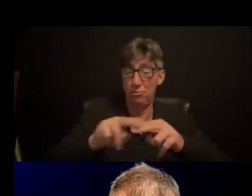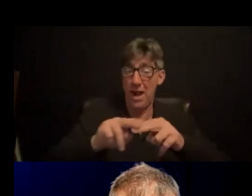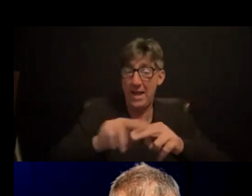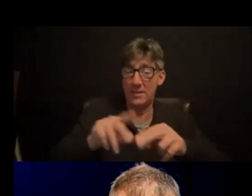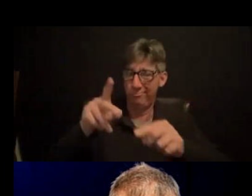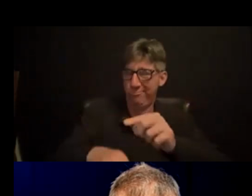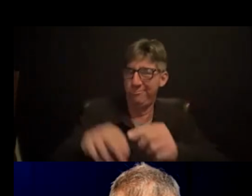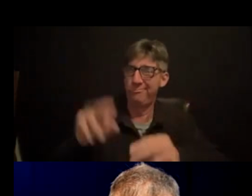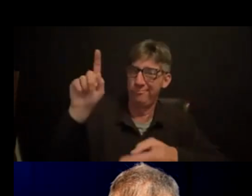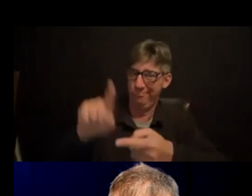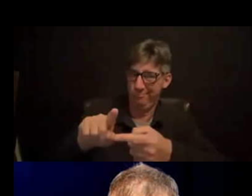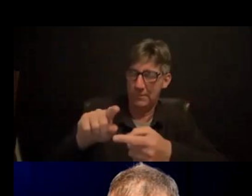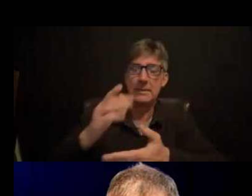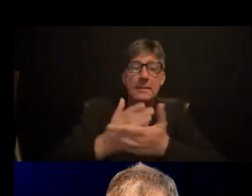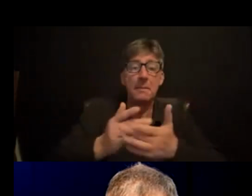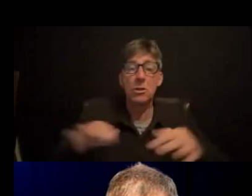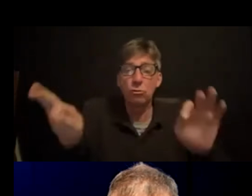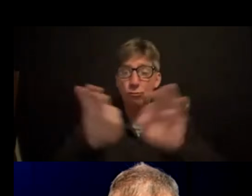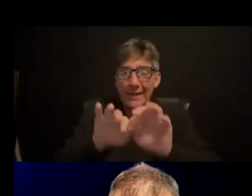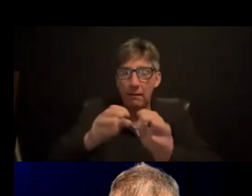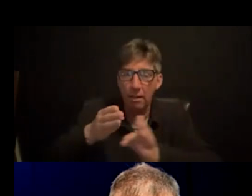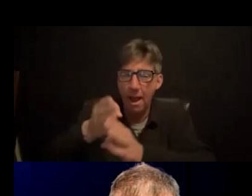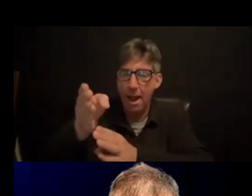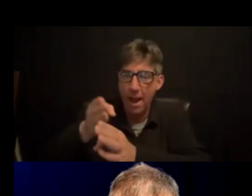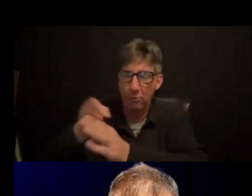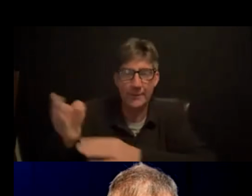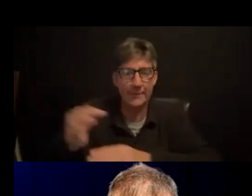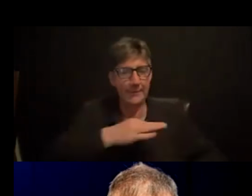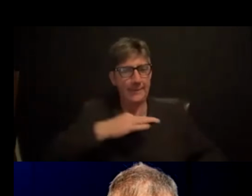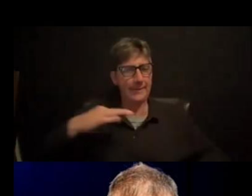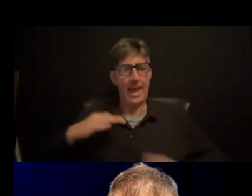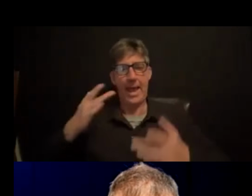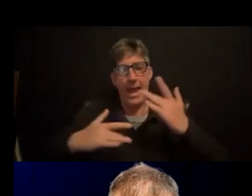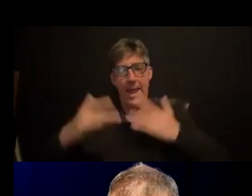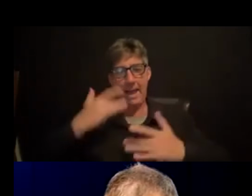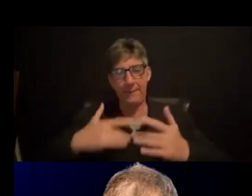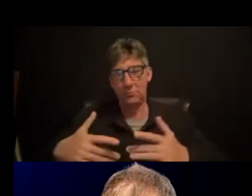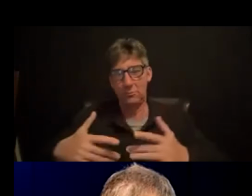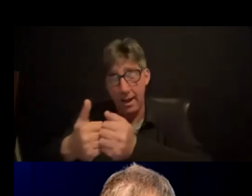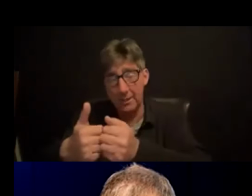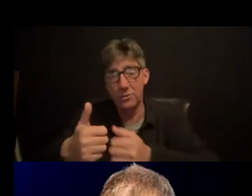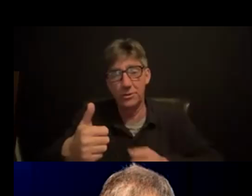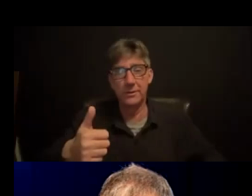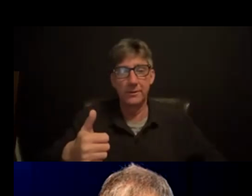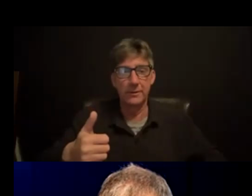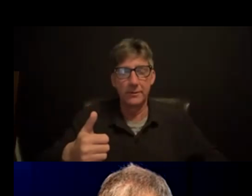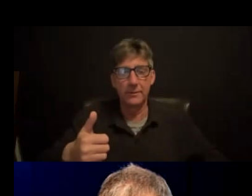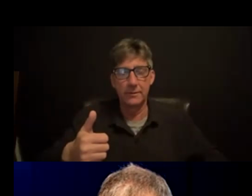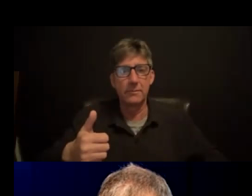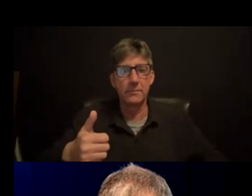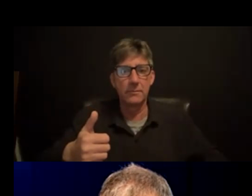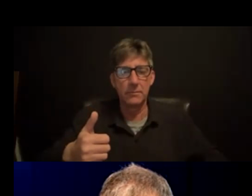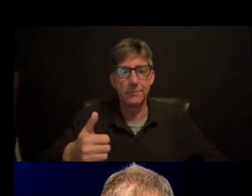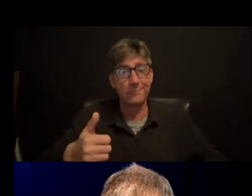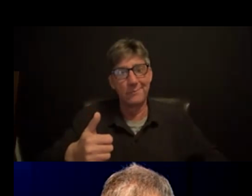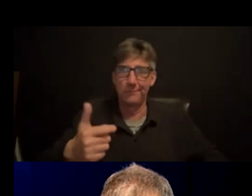because we did have some critical areas where we were having some staffing challenges. You know, the surge hit us the way it kind of hit, unfortunately, a lot of the